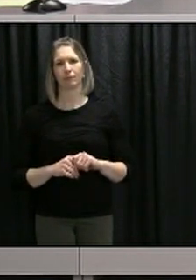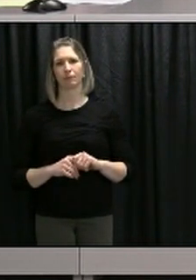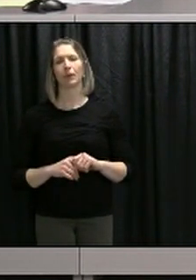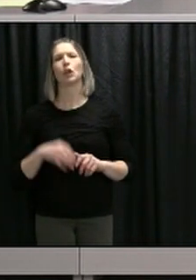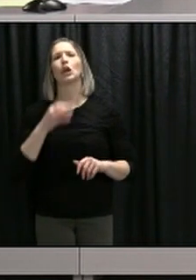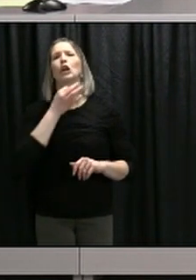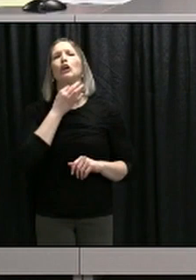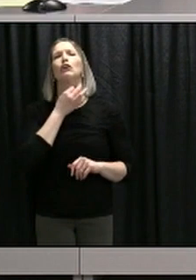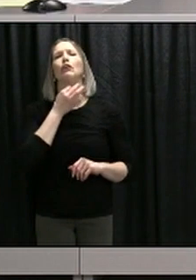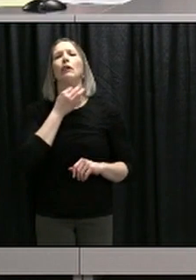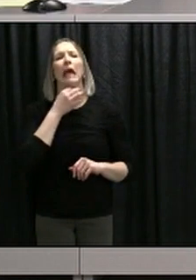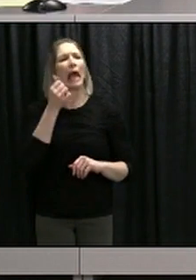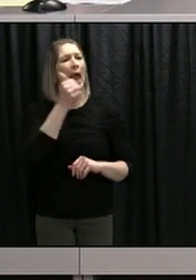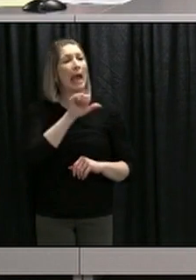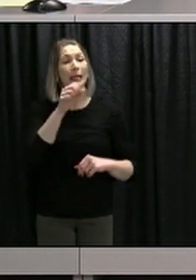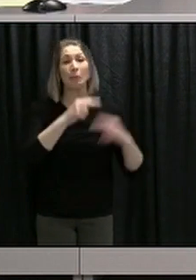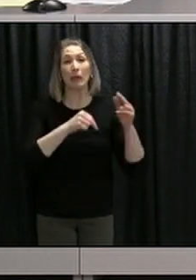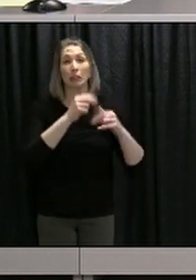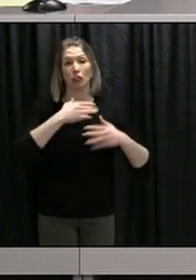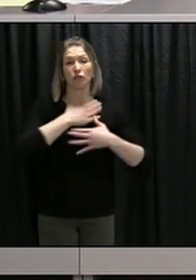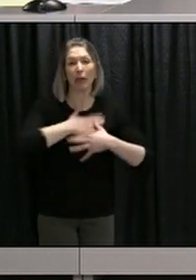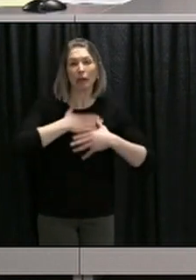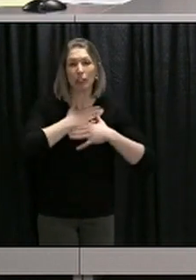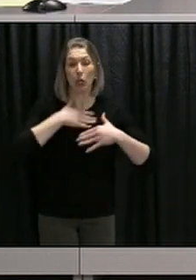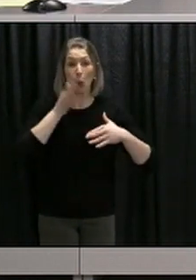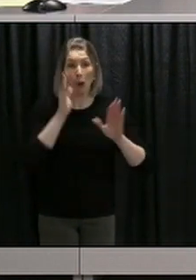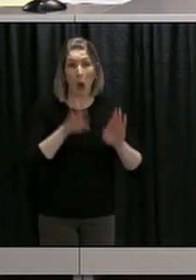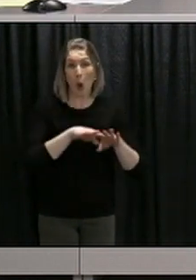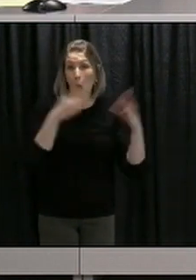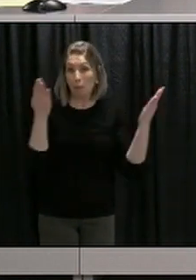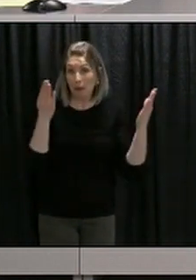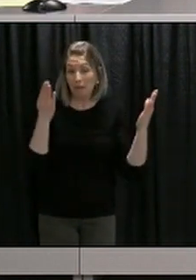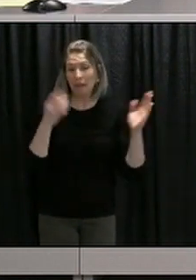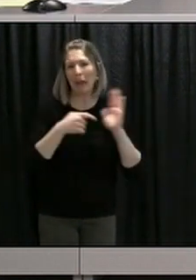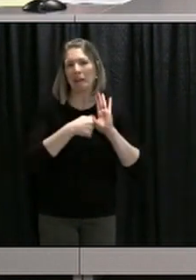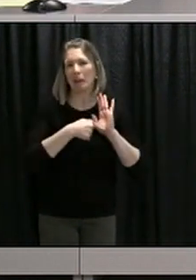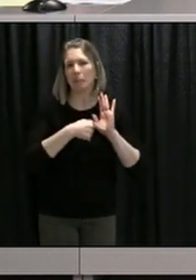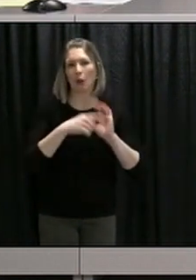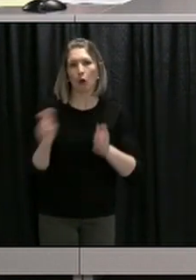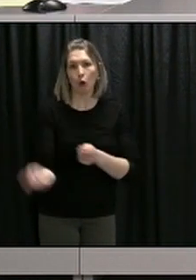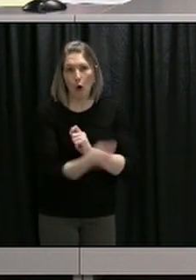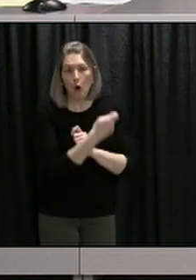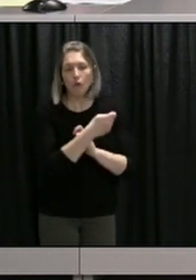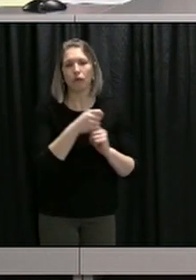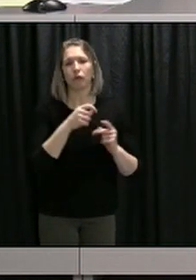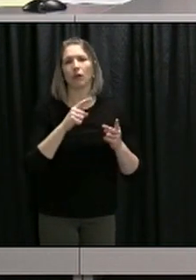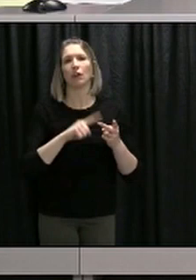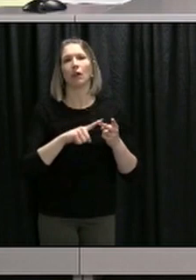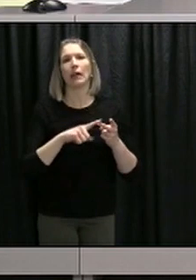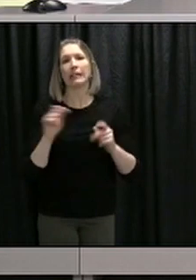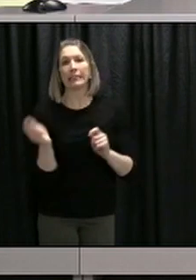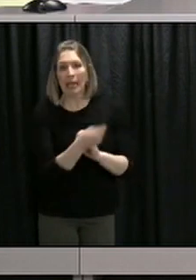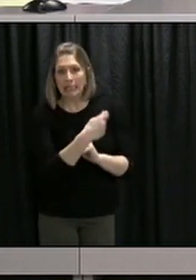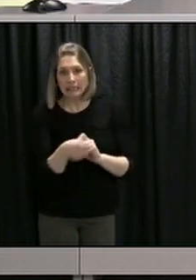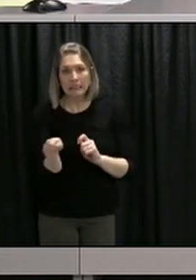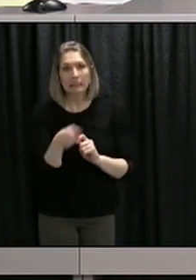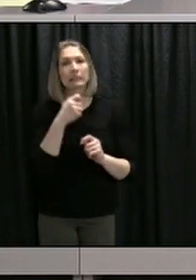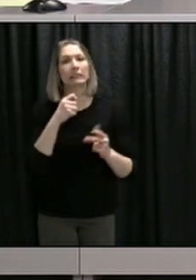opening again at all. So I'm thinking of things like tennis courts and golf courses. Is there any chance that those would reopen?